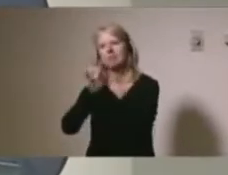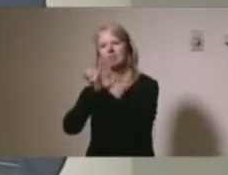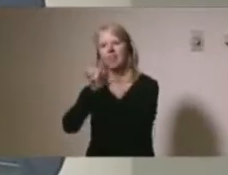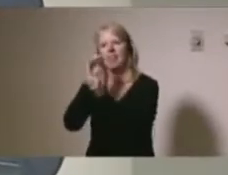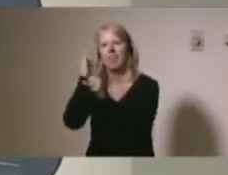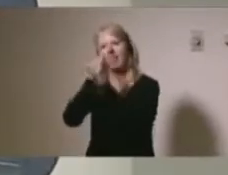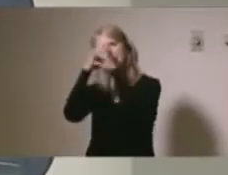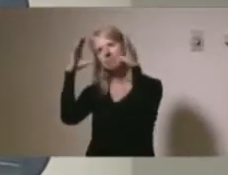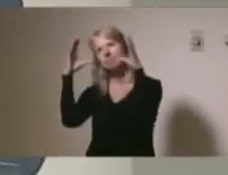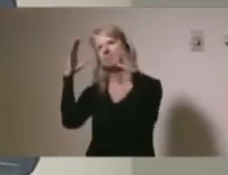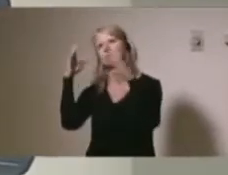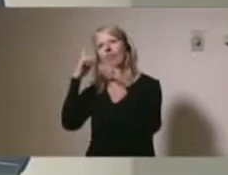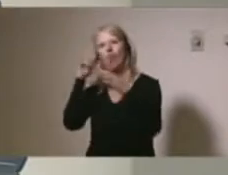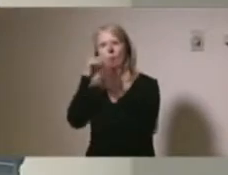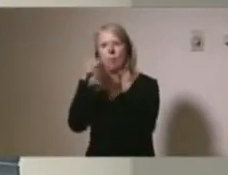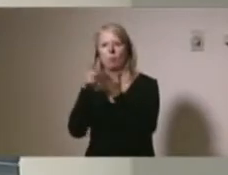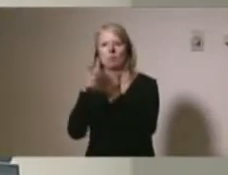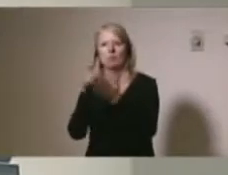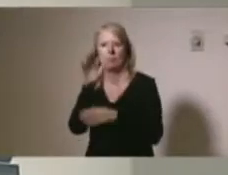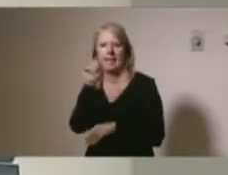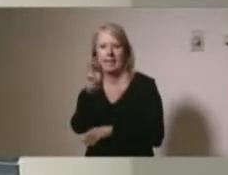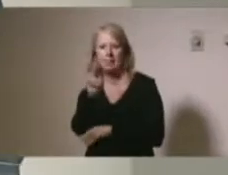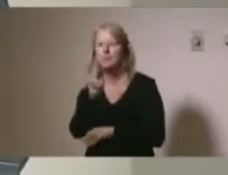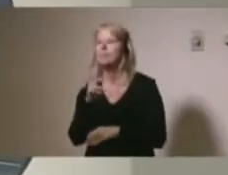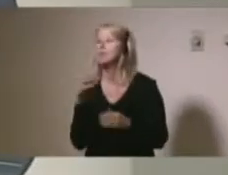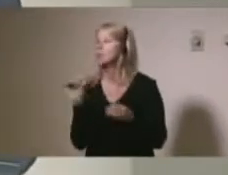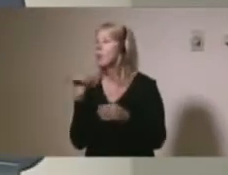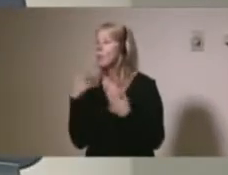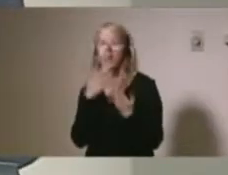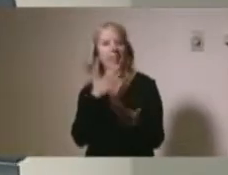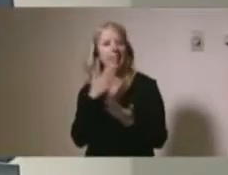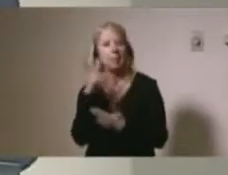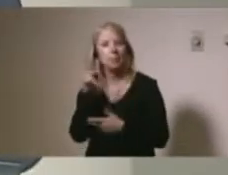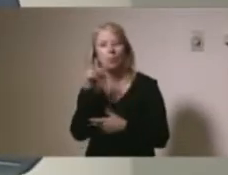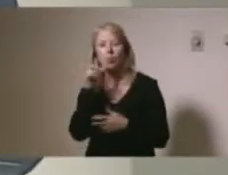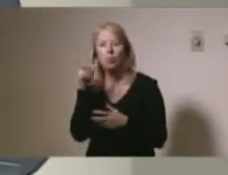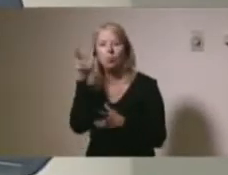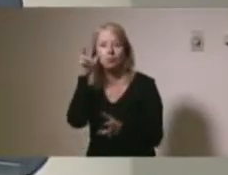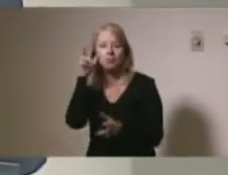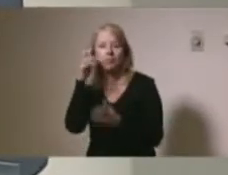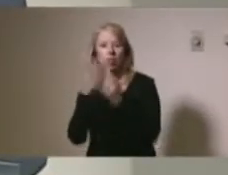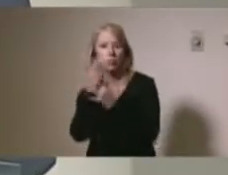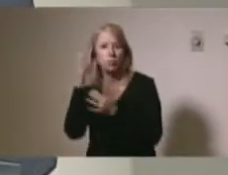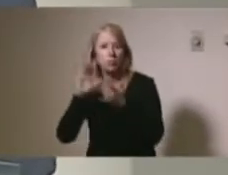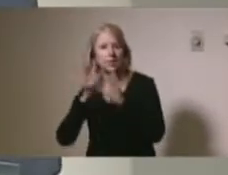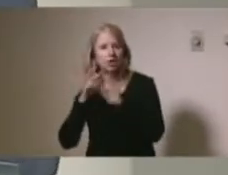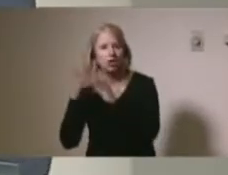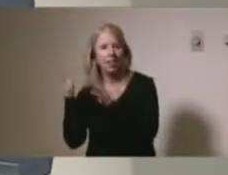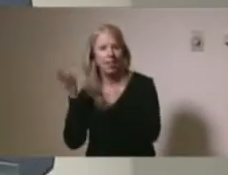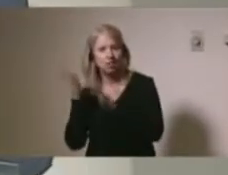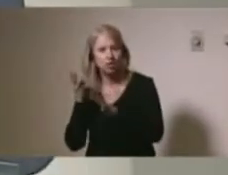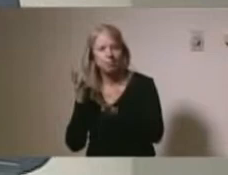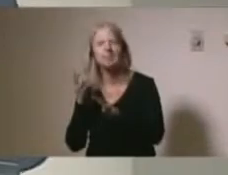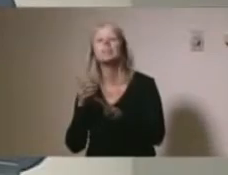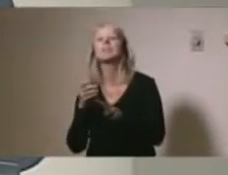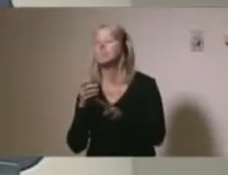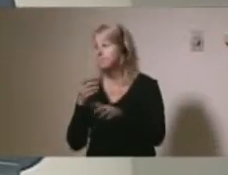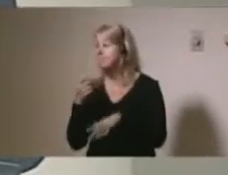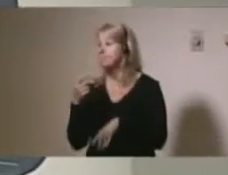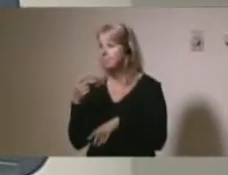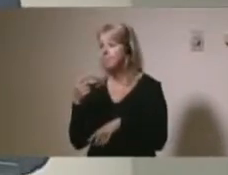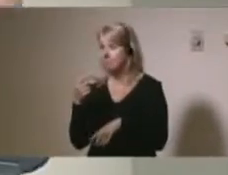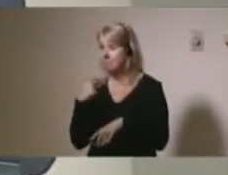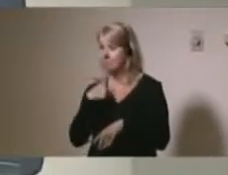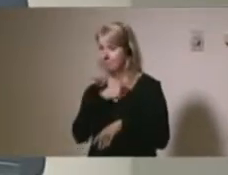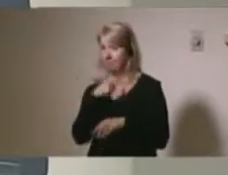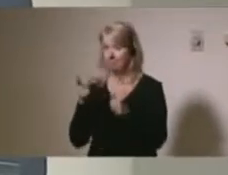postal bank. I'd also like to thank all those who listen to us on the internet, on live streaming. For us, it was